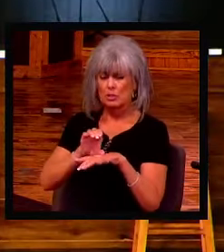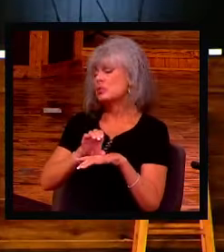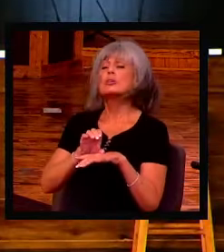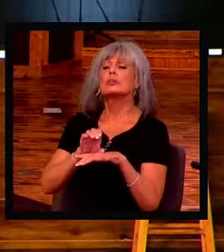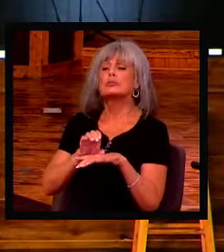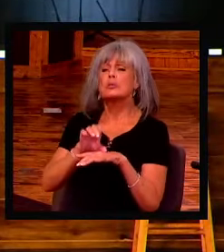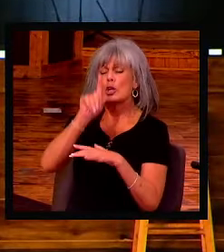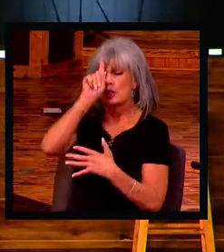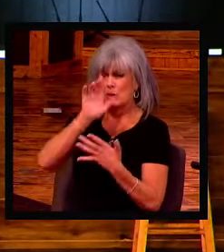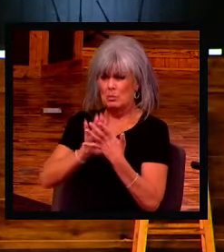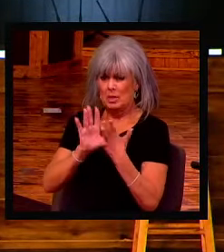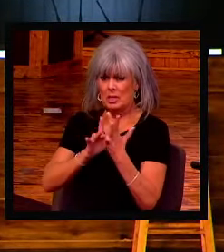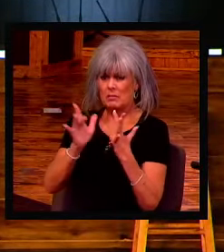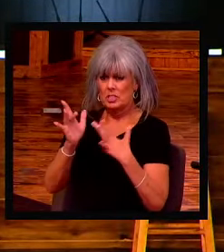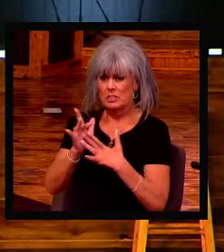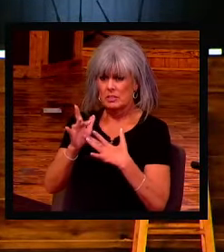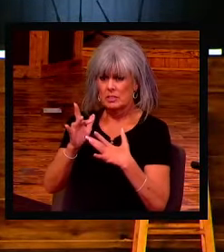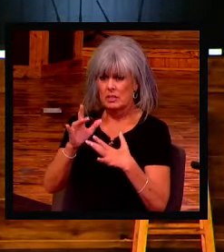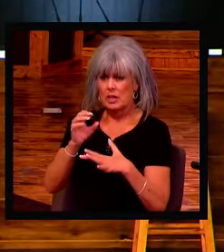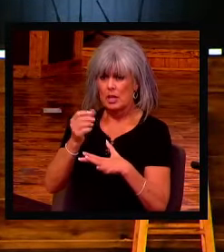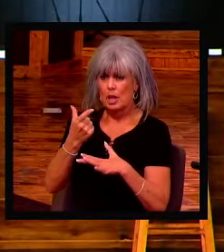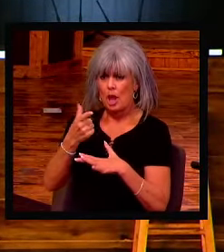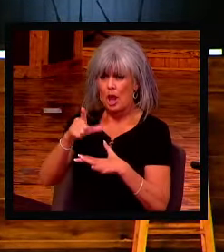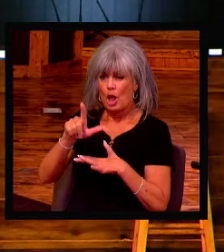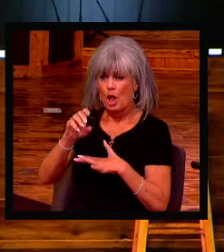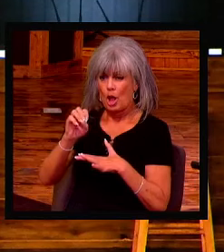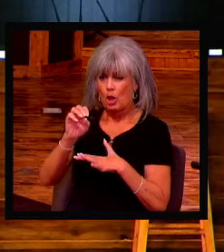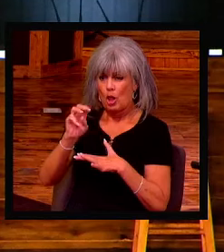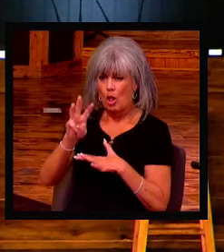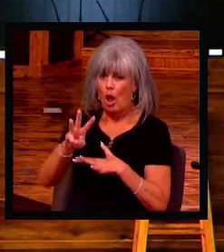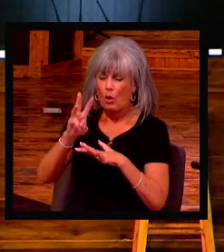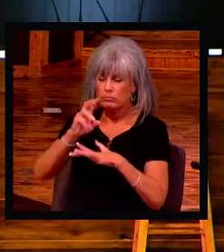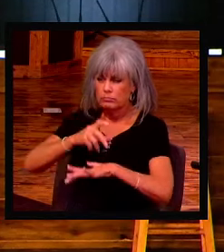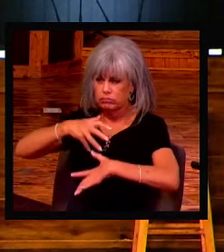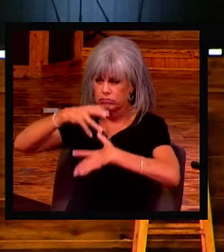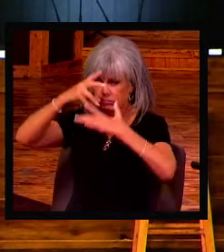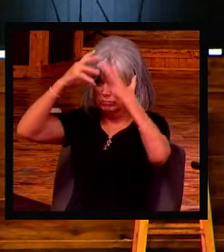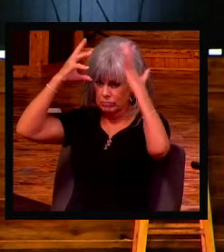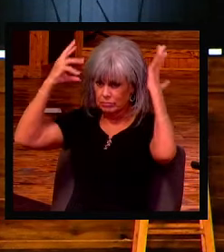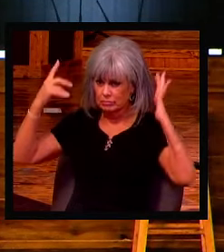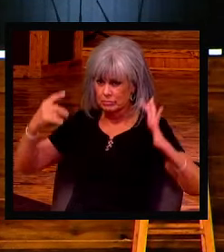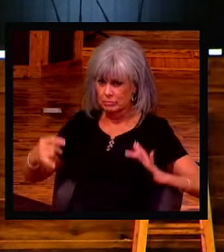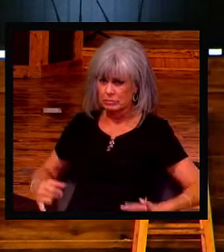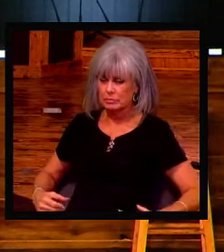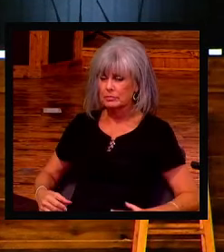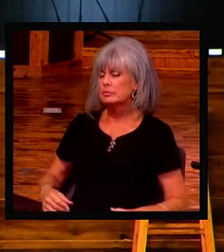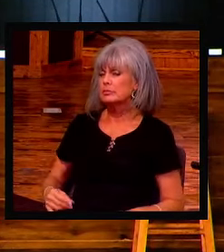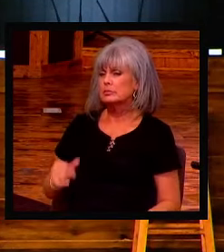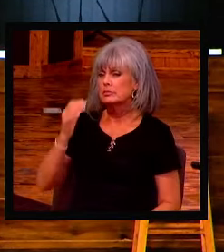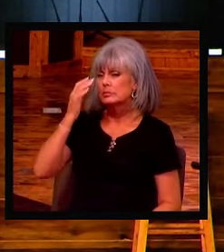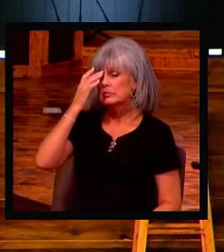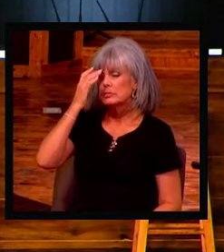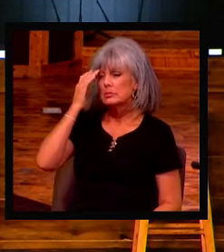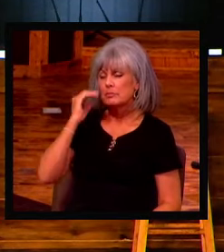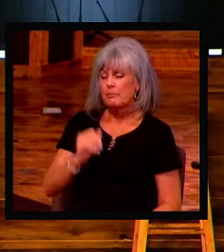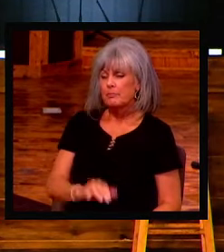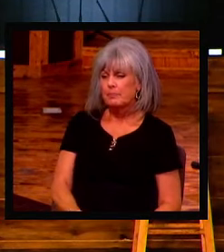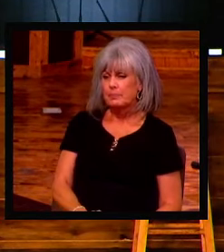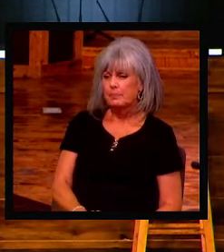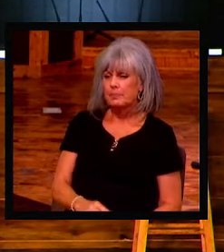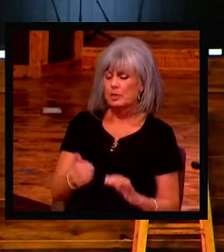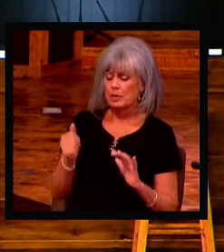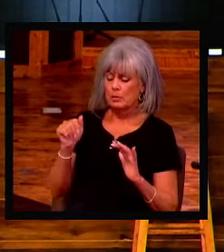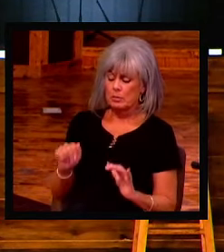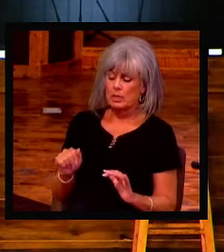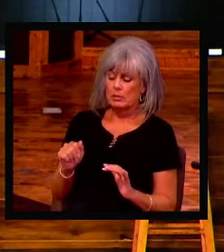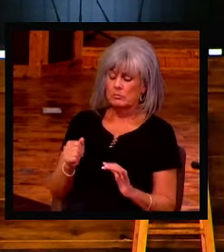Jesus, they glowed. They had a light around them. And like we could be in front of a